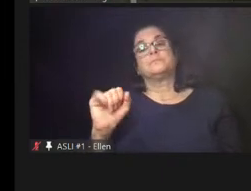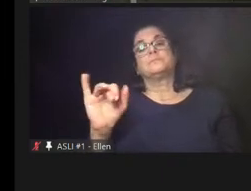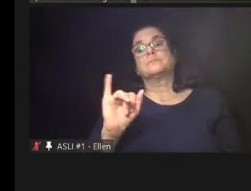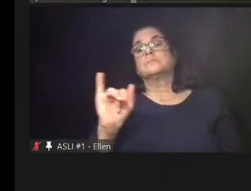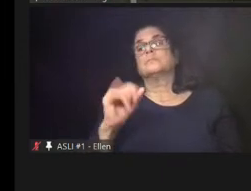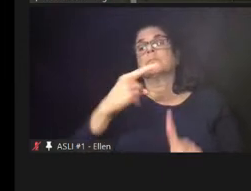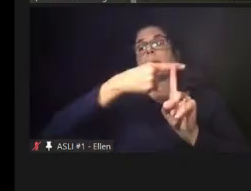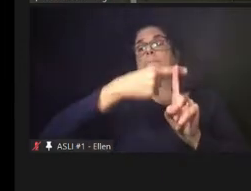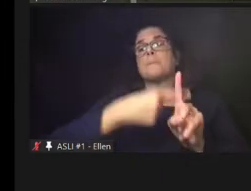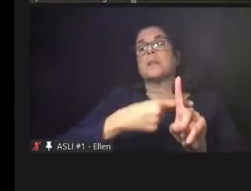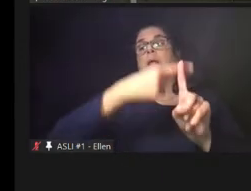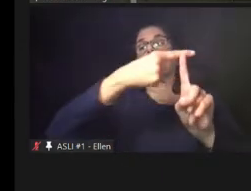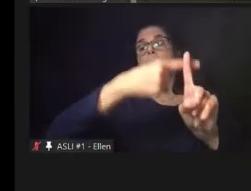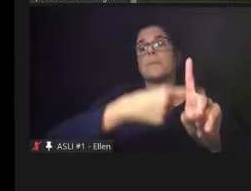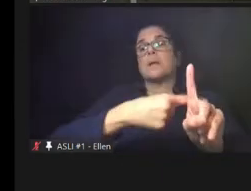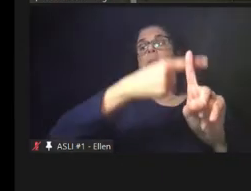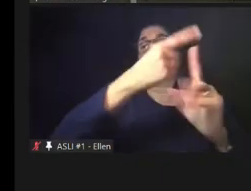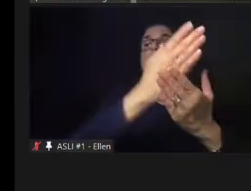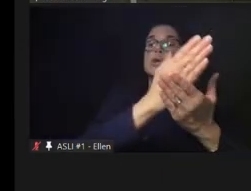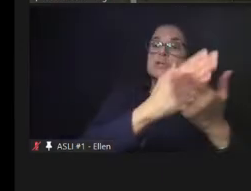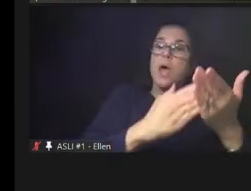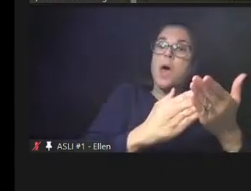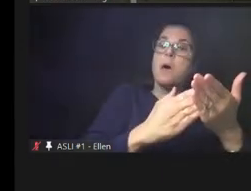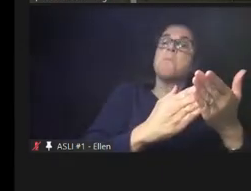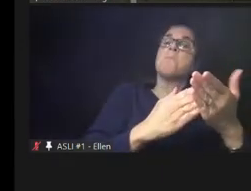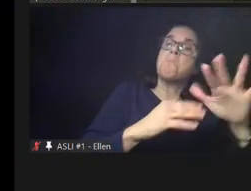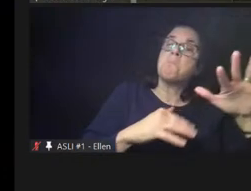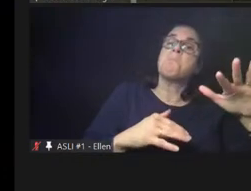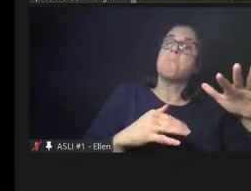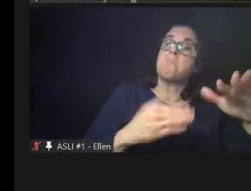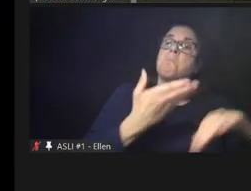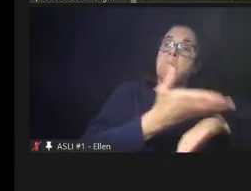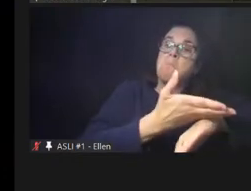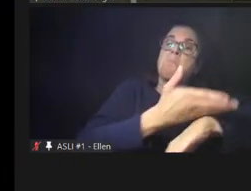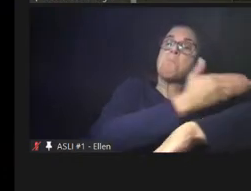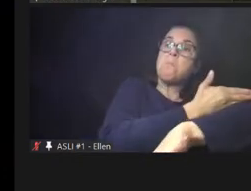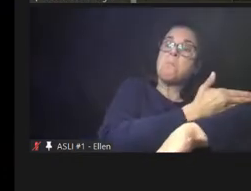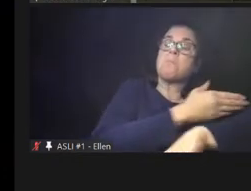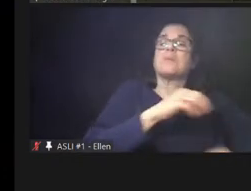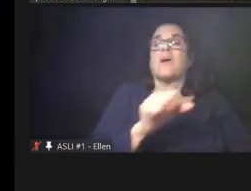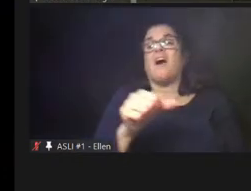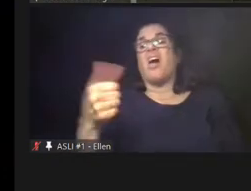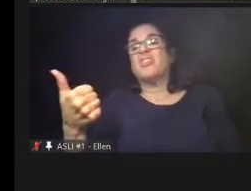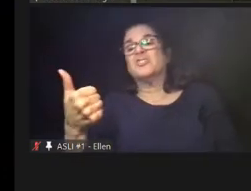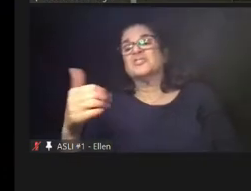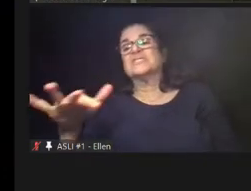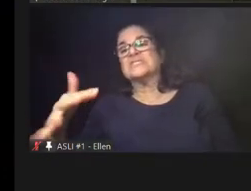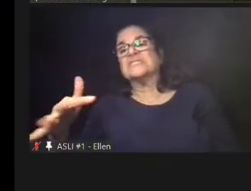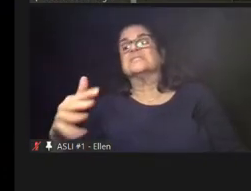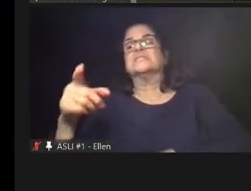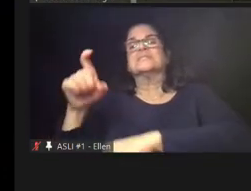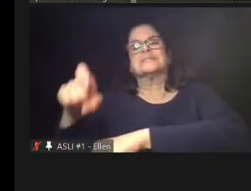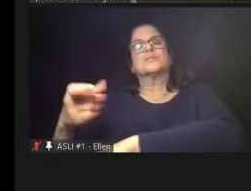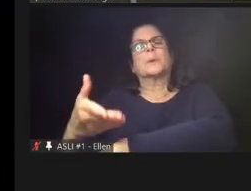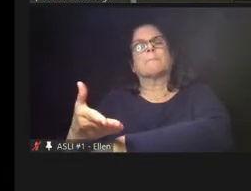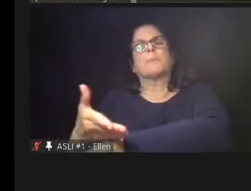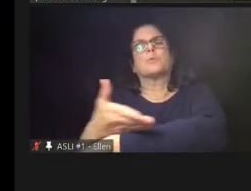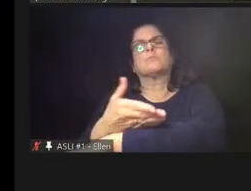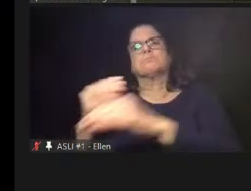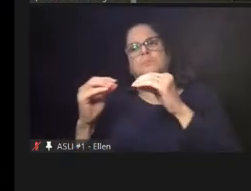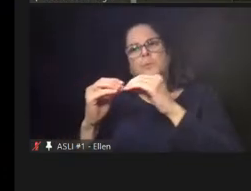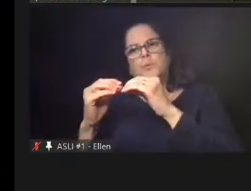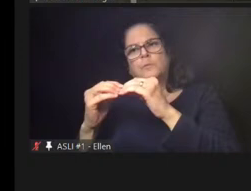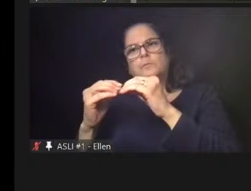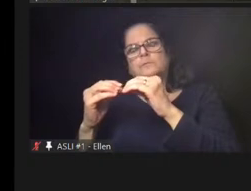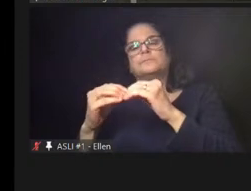monthly progress in some key areas, it will also reveal where we are experiencing challenges and need to improve. I